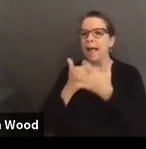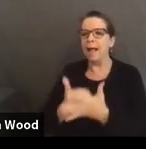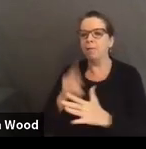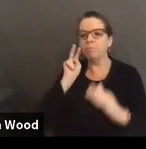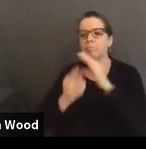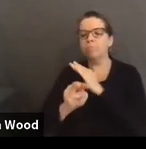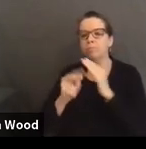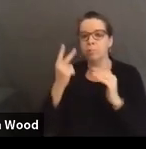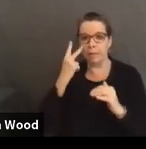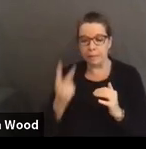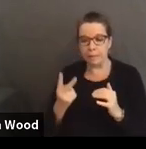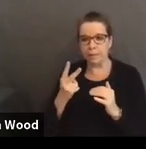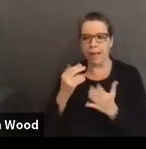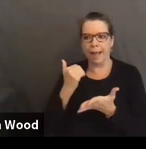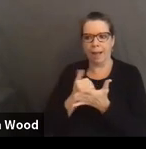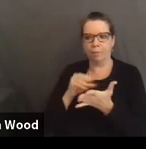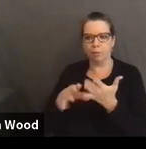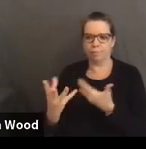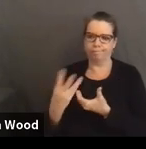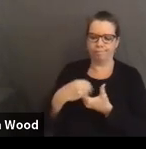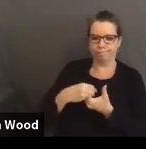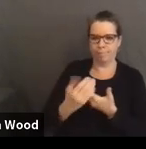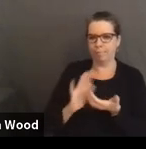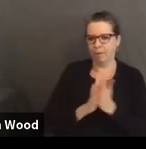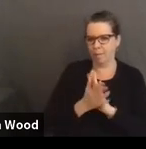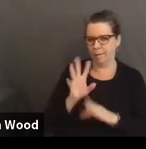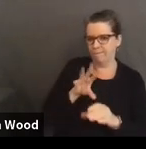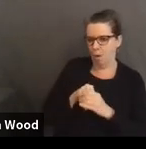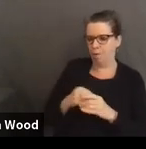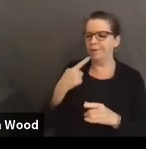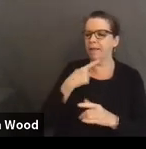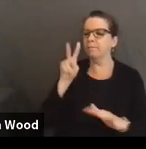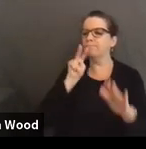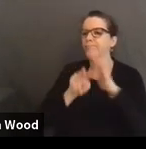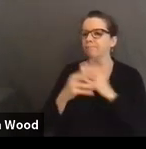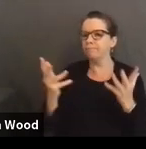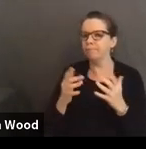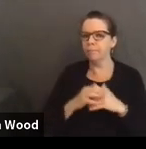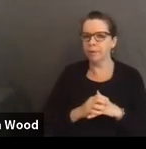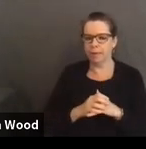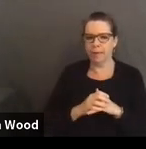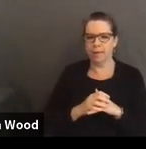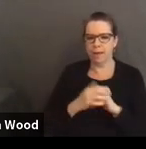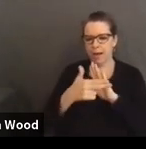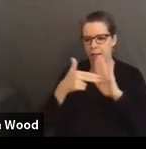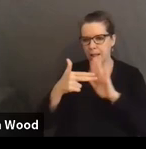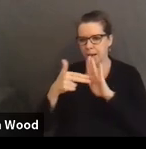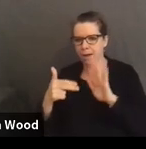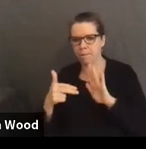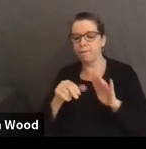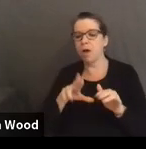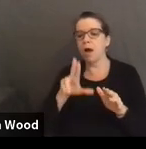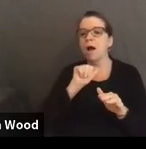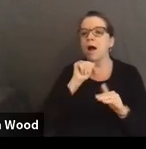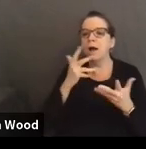onboard them to the tools and methods they will experience, diagnose areas of unfinished learning